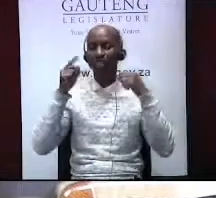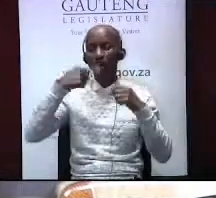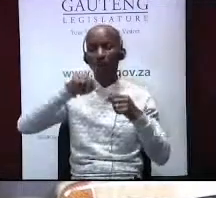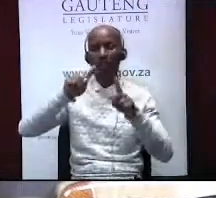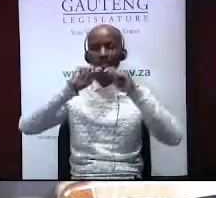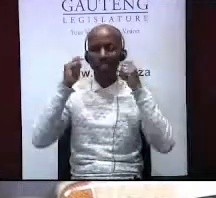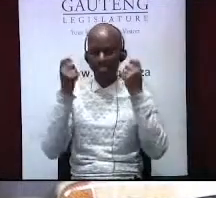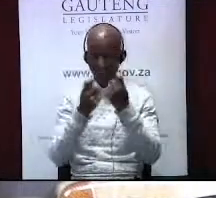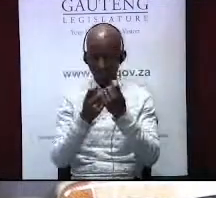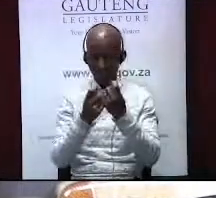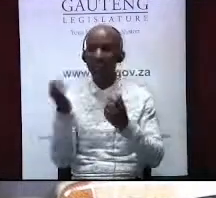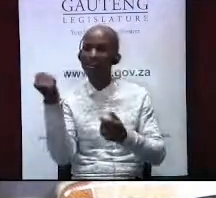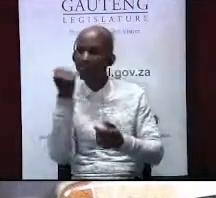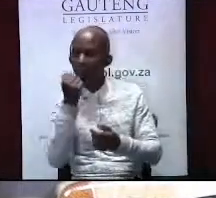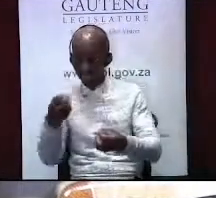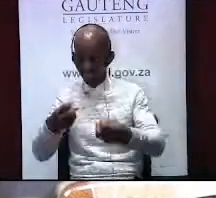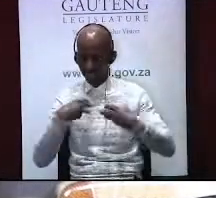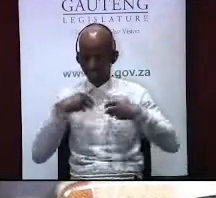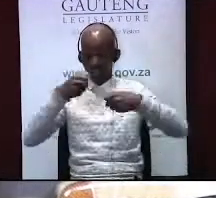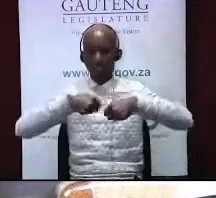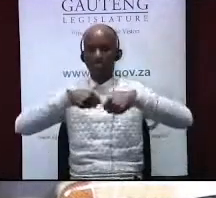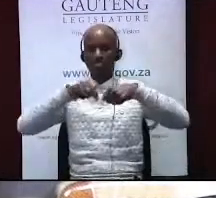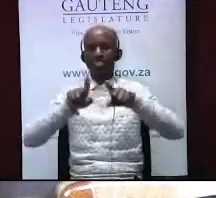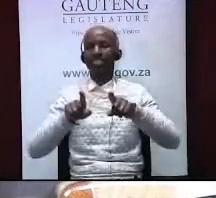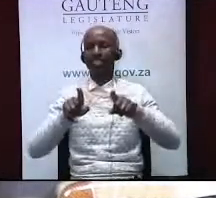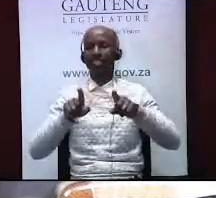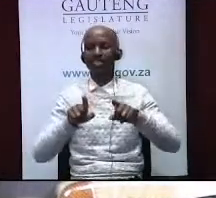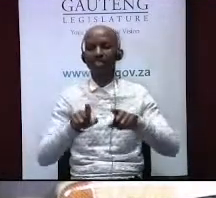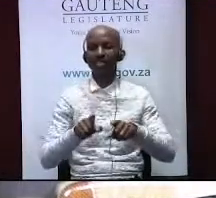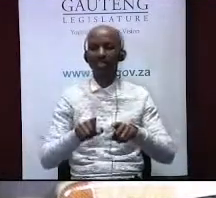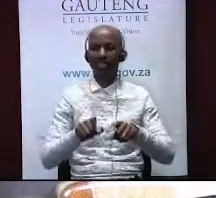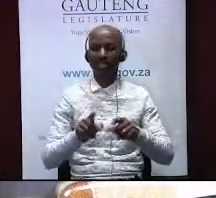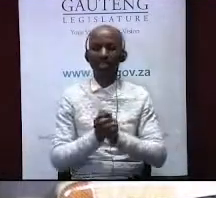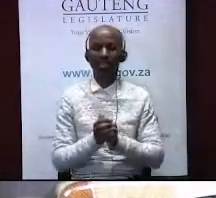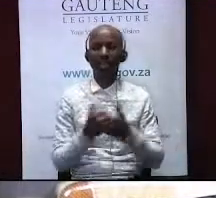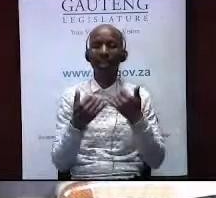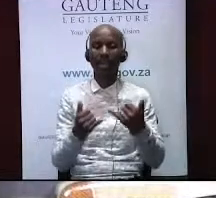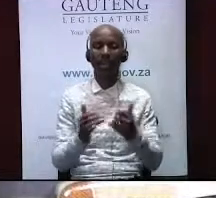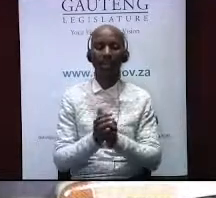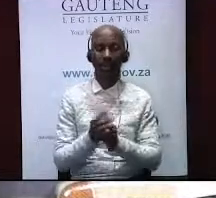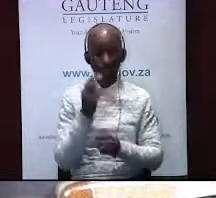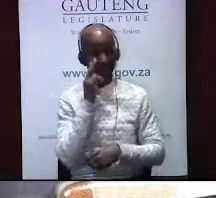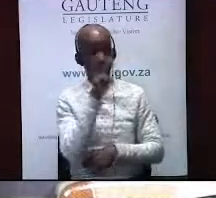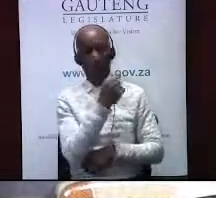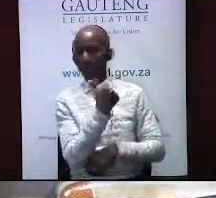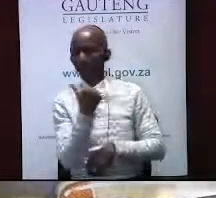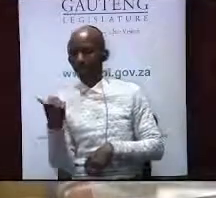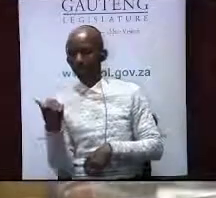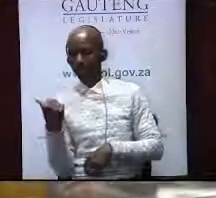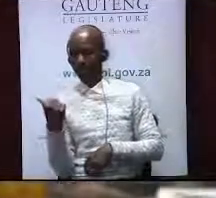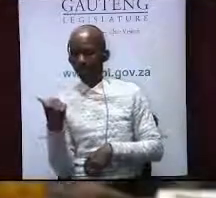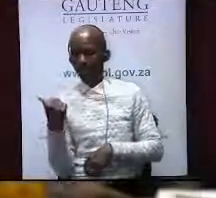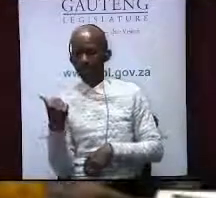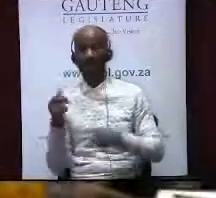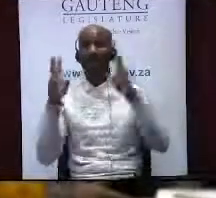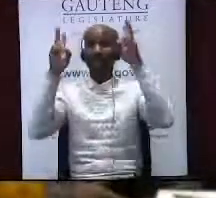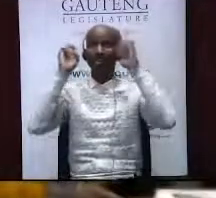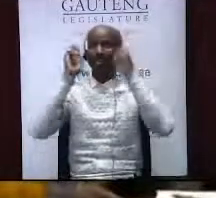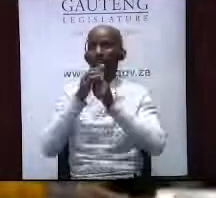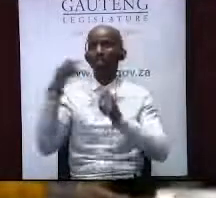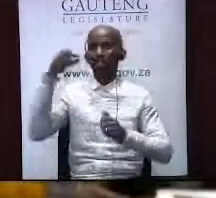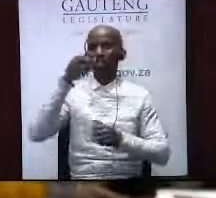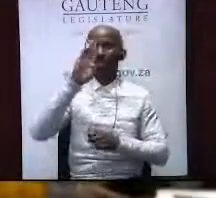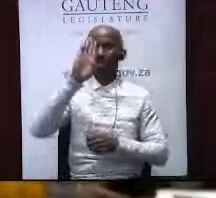team for giving us this opportunity. In retrospect and looking back at the topic of